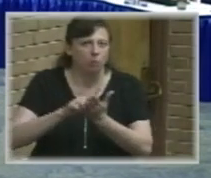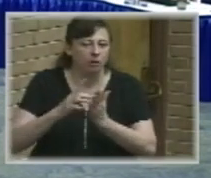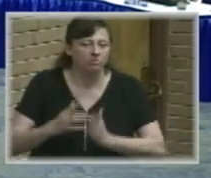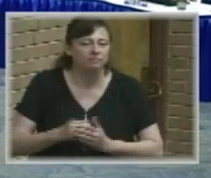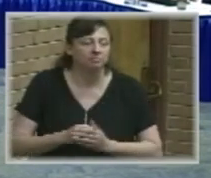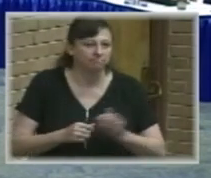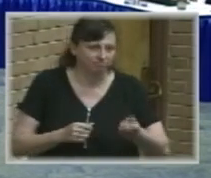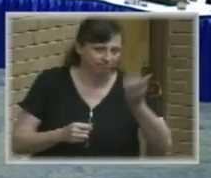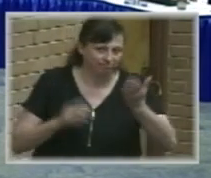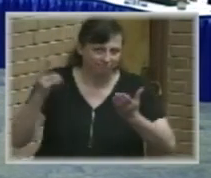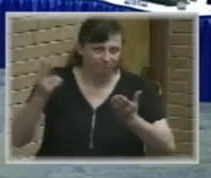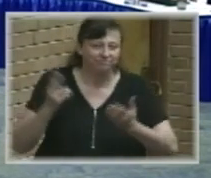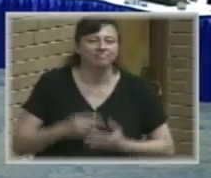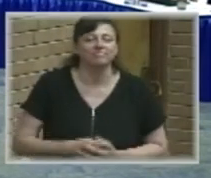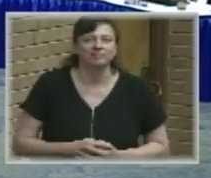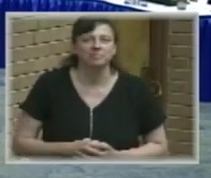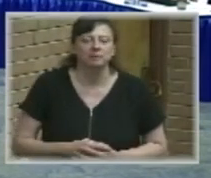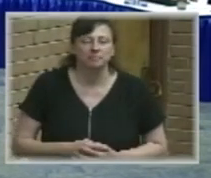So moved. Second.